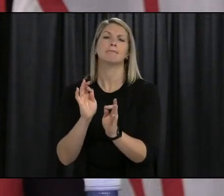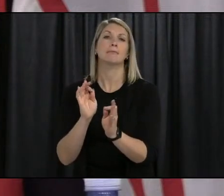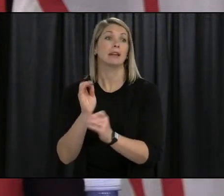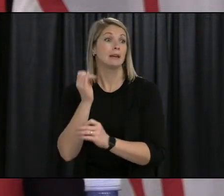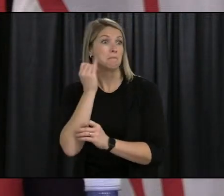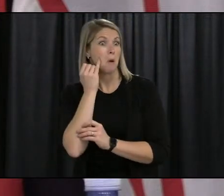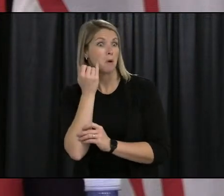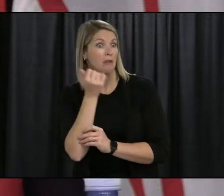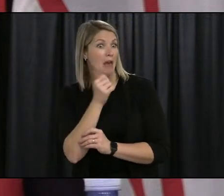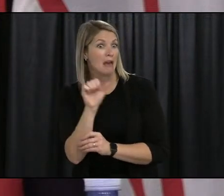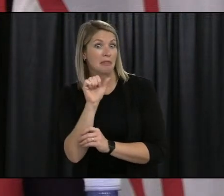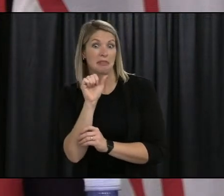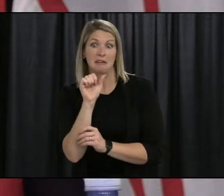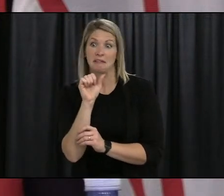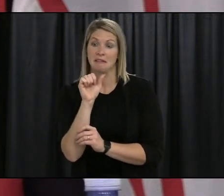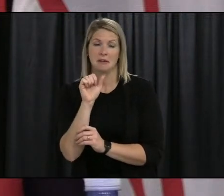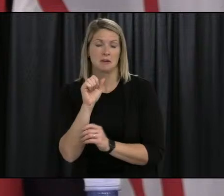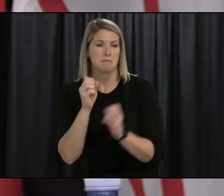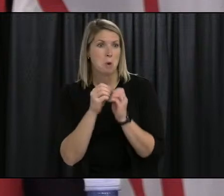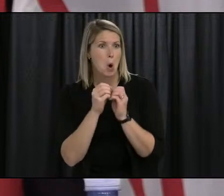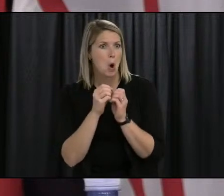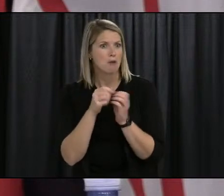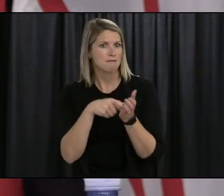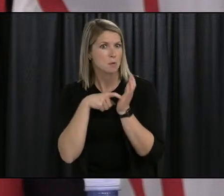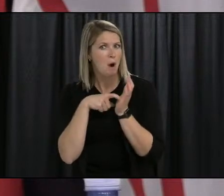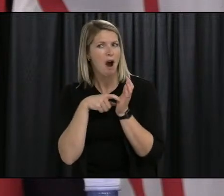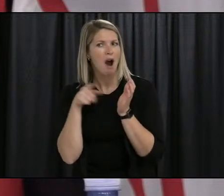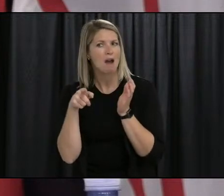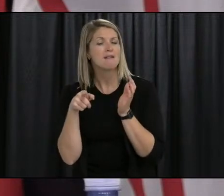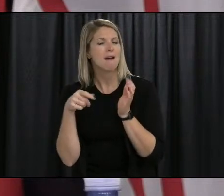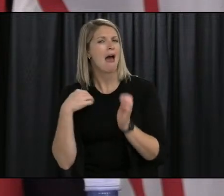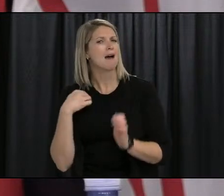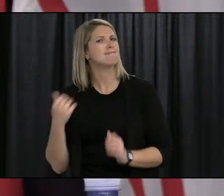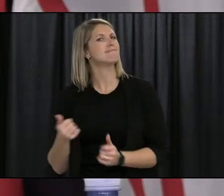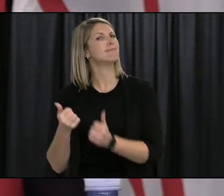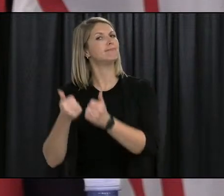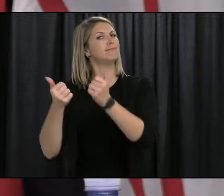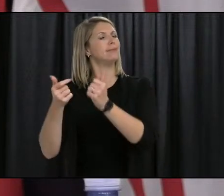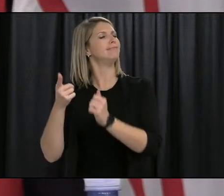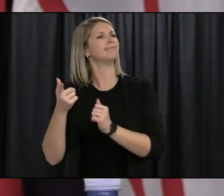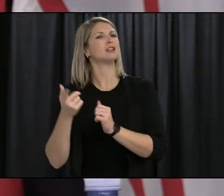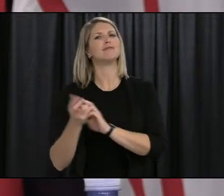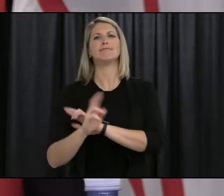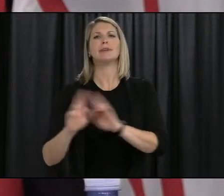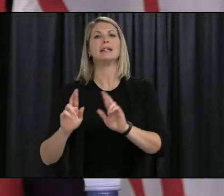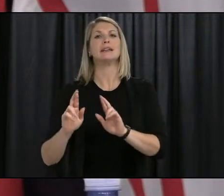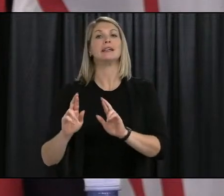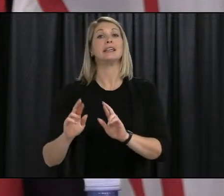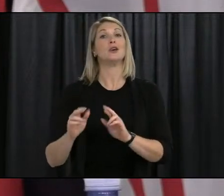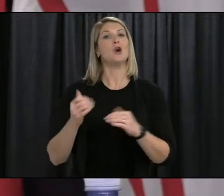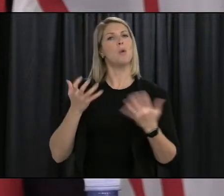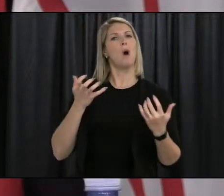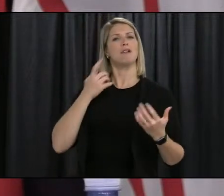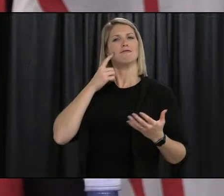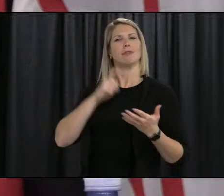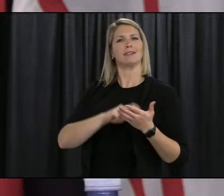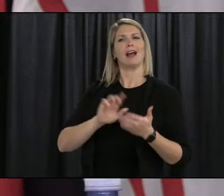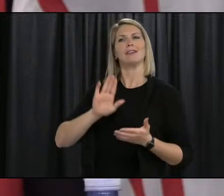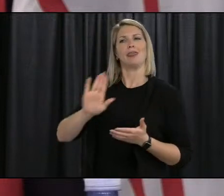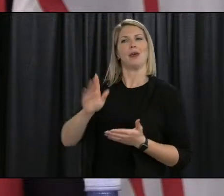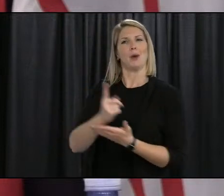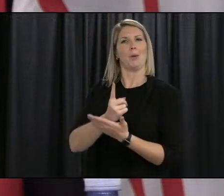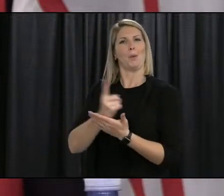event that their services should be needed if we are unfortunate enough to see an uptick. This is their week, and I just wanted to give them